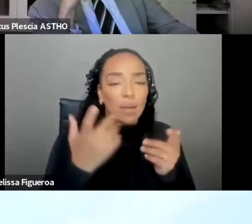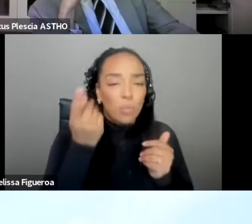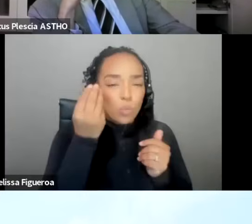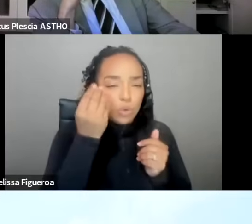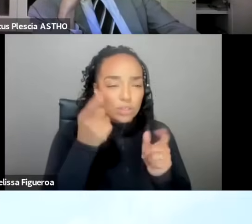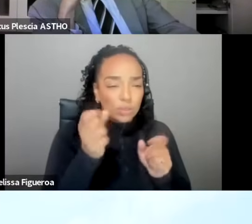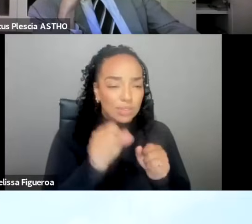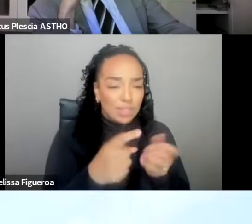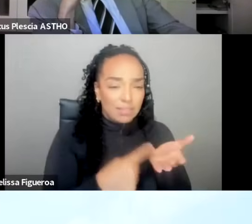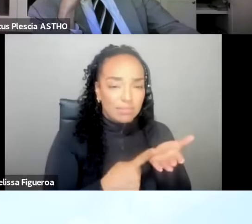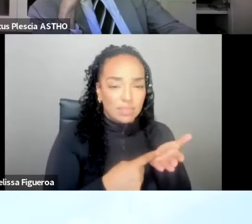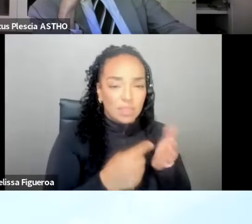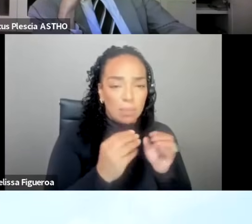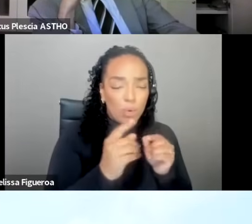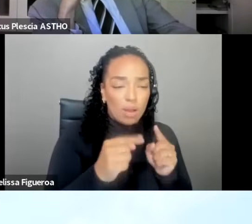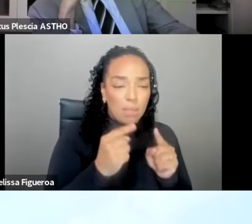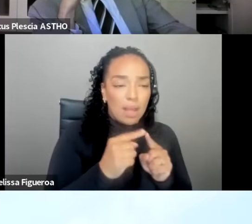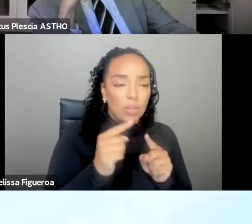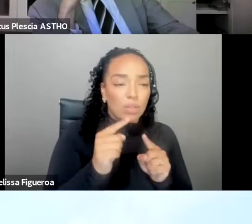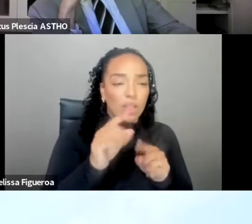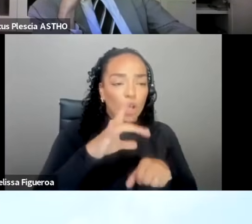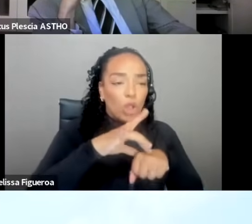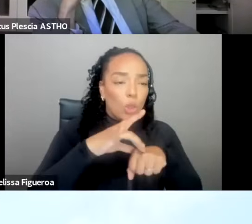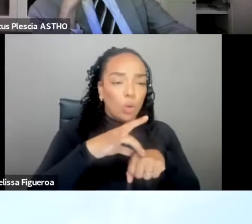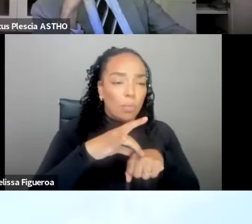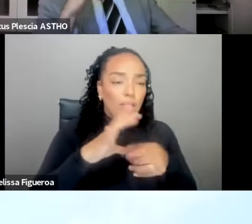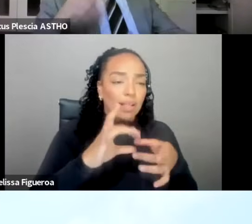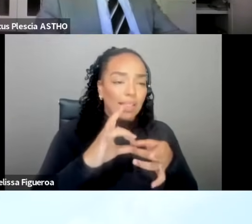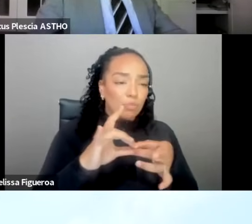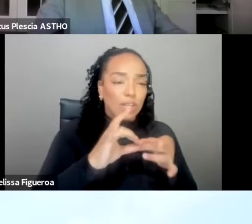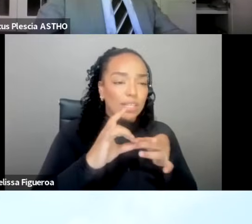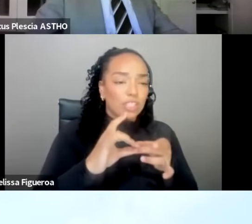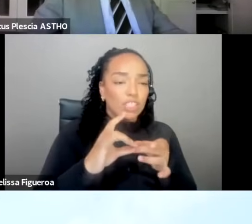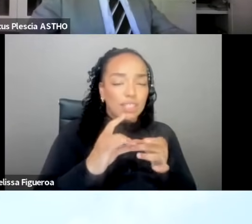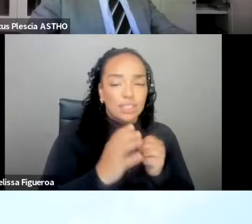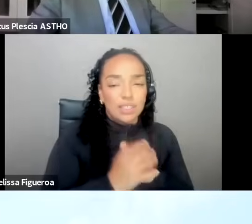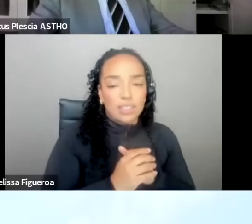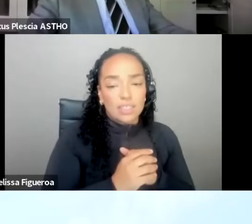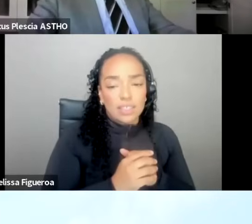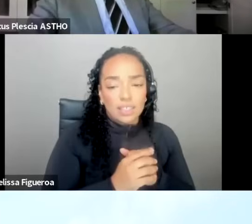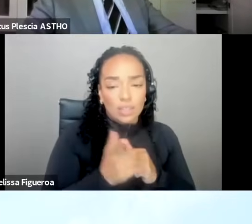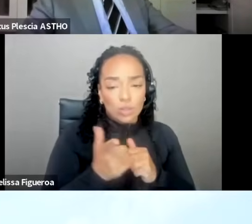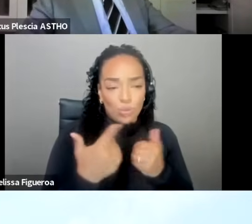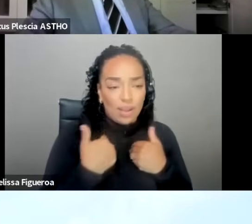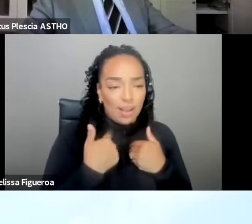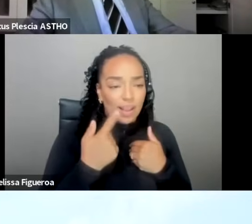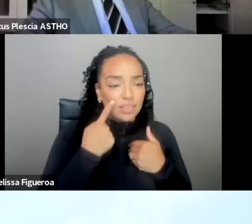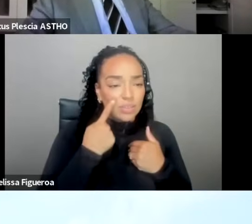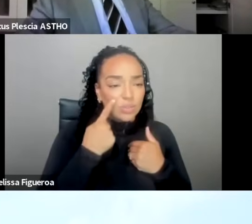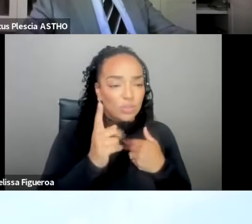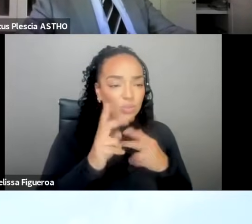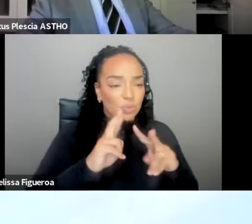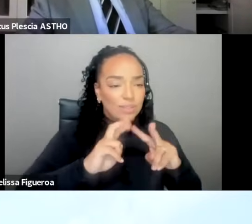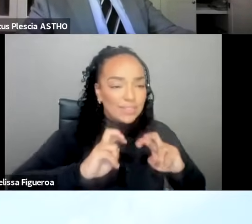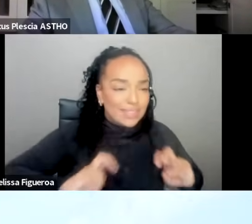about the global collaboration that you have in assessing